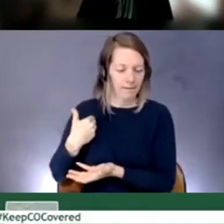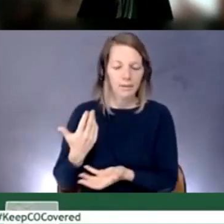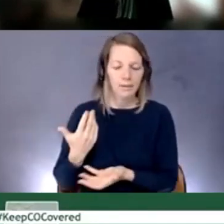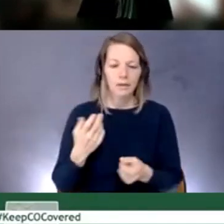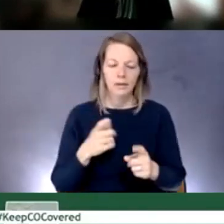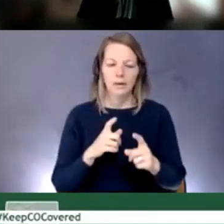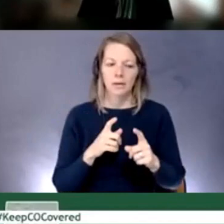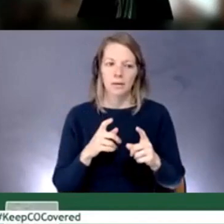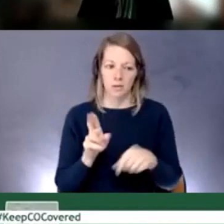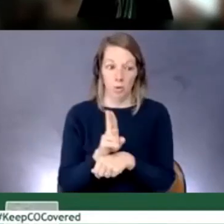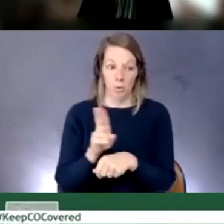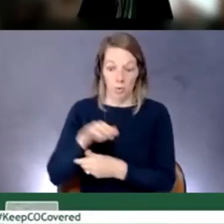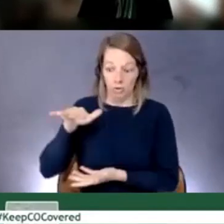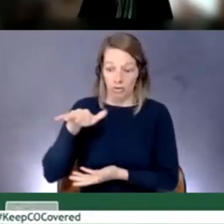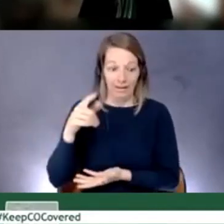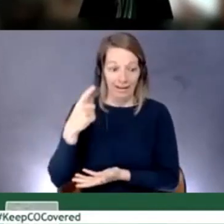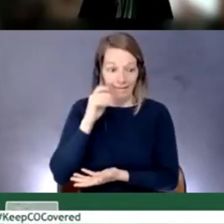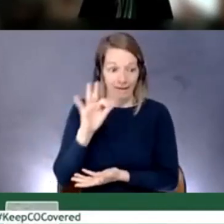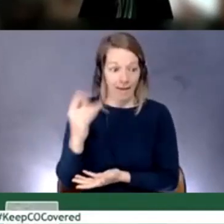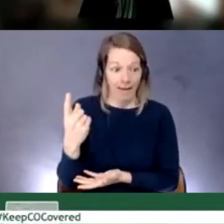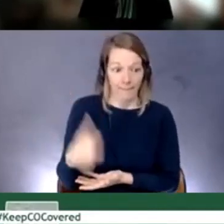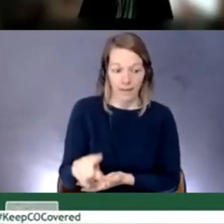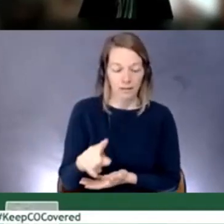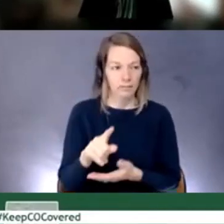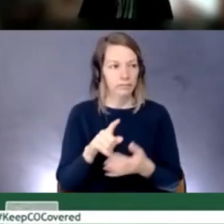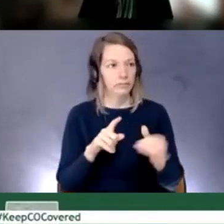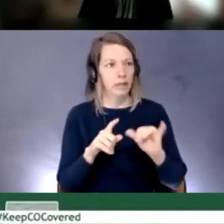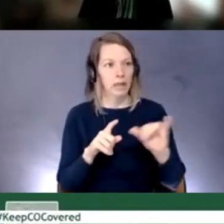what they're used for is in case there is some kind of